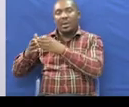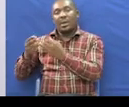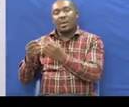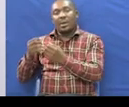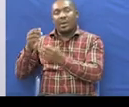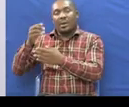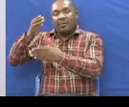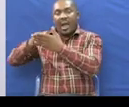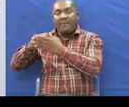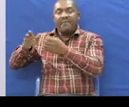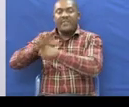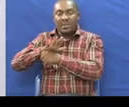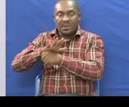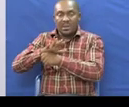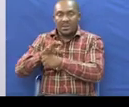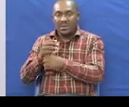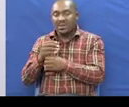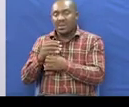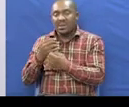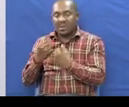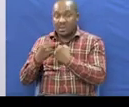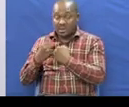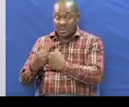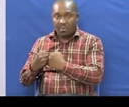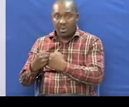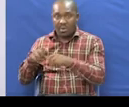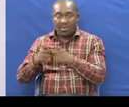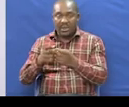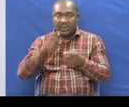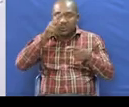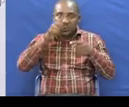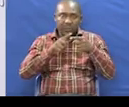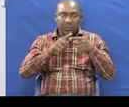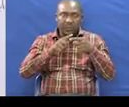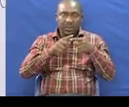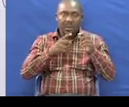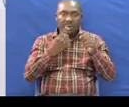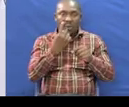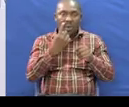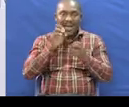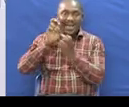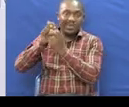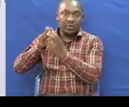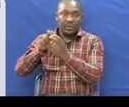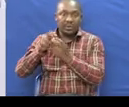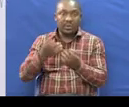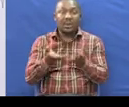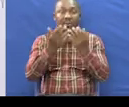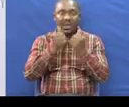I have some more questions to you. Question number 1 is, although